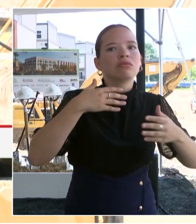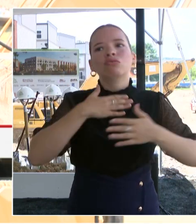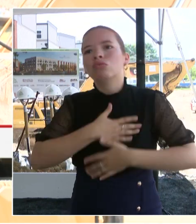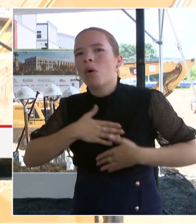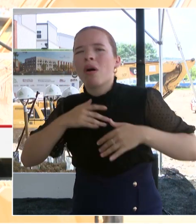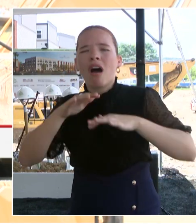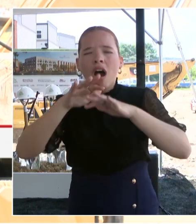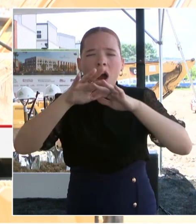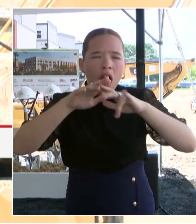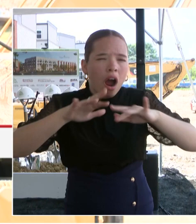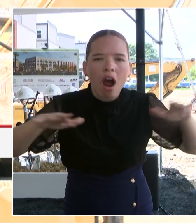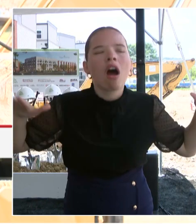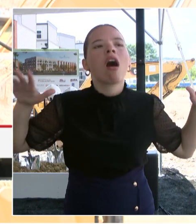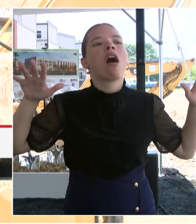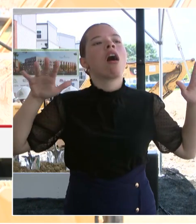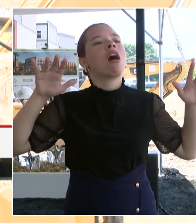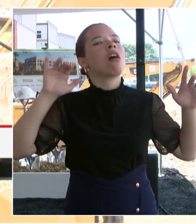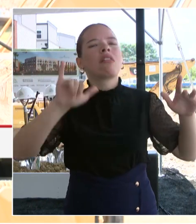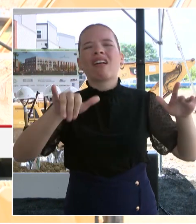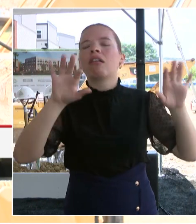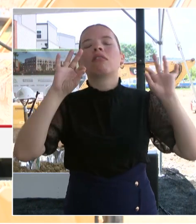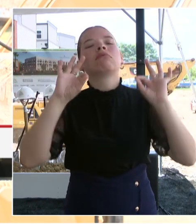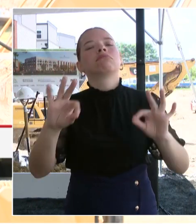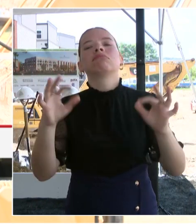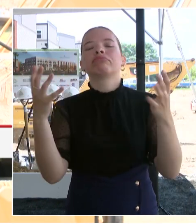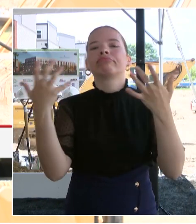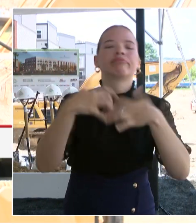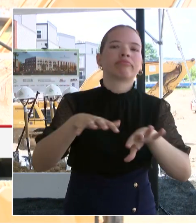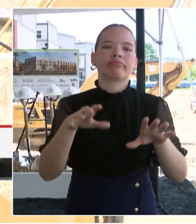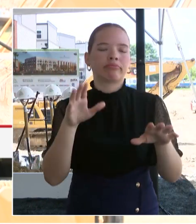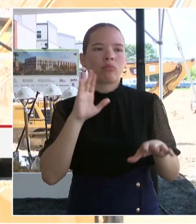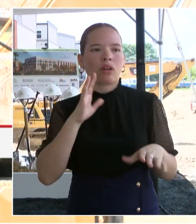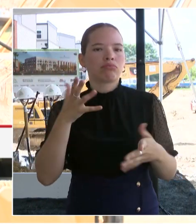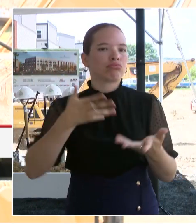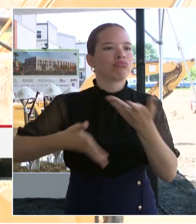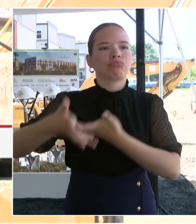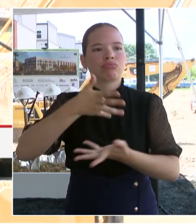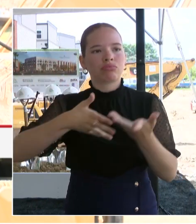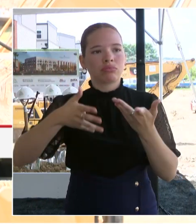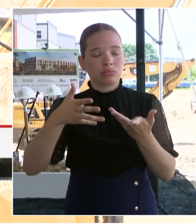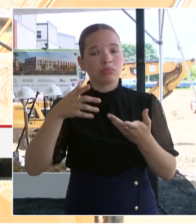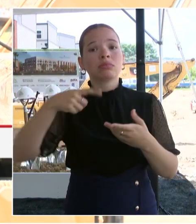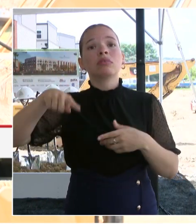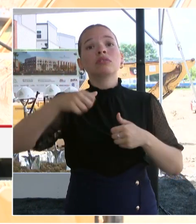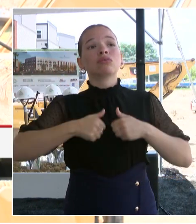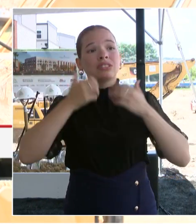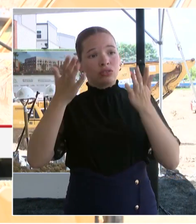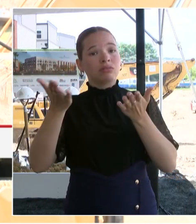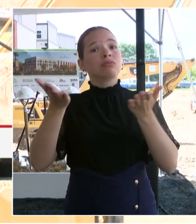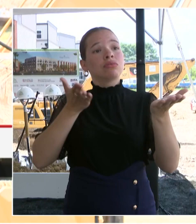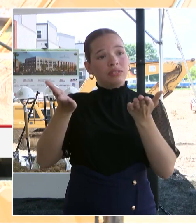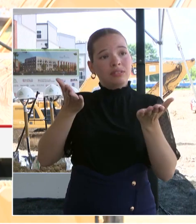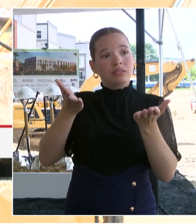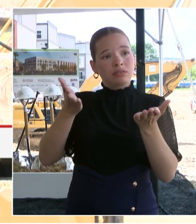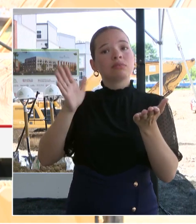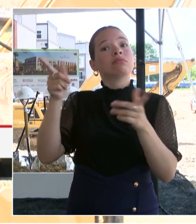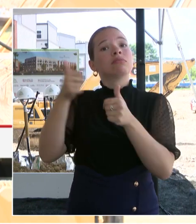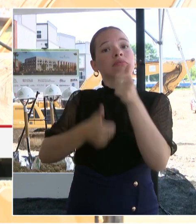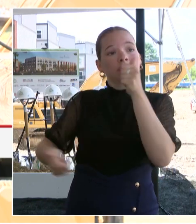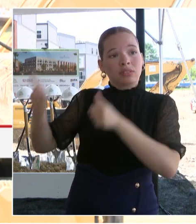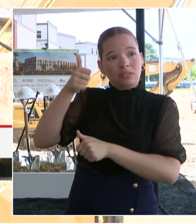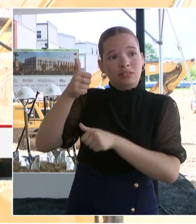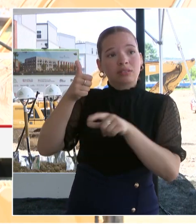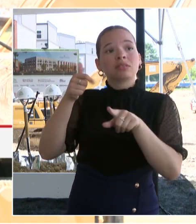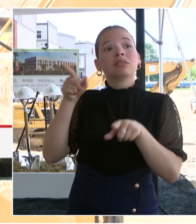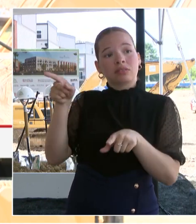Resident services will be led by Marquand Jackson, our vice president. APA's a 50-person nonprofit. 18 of